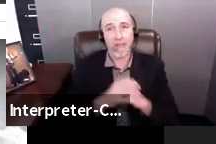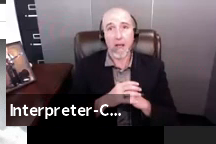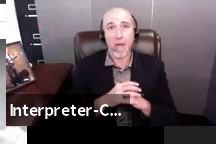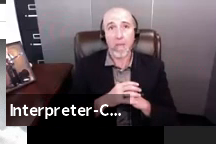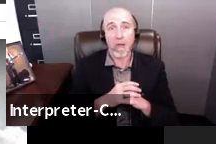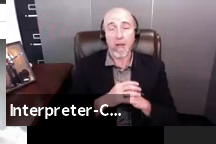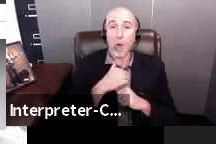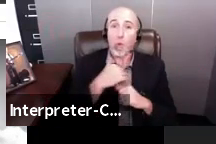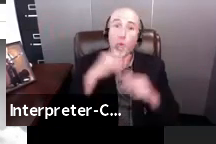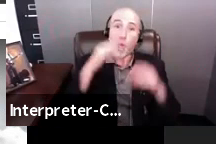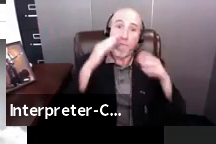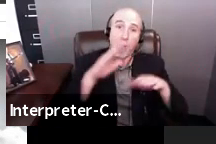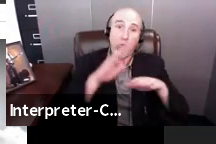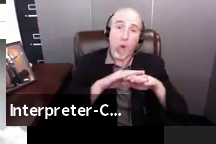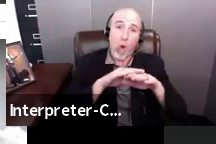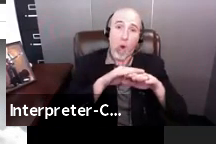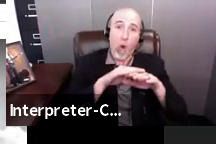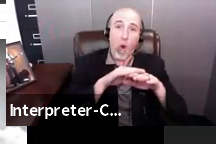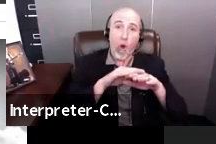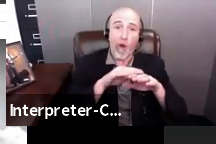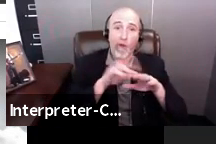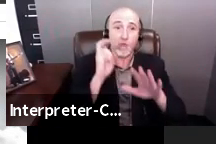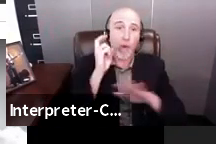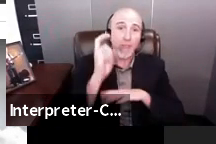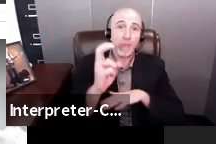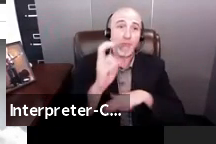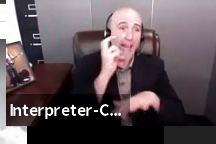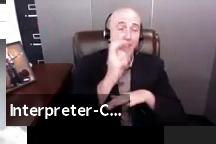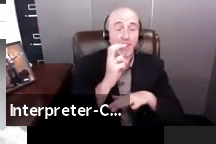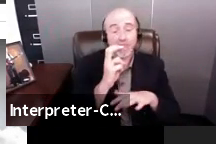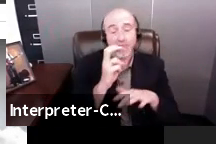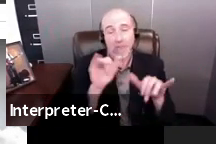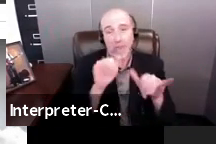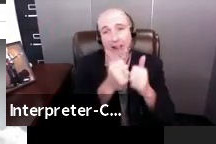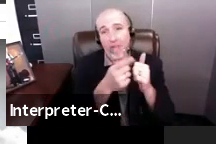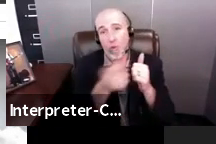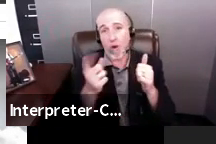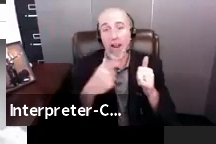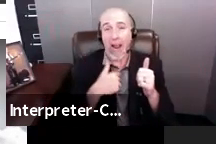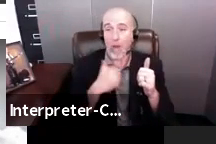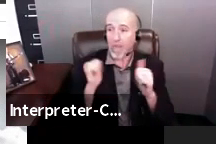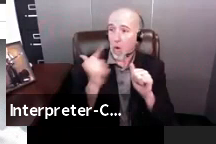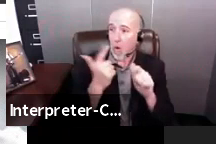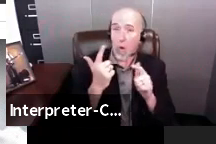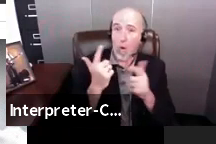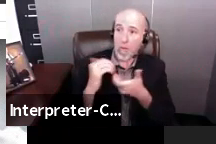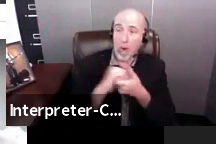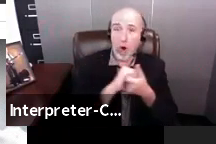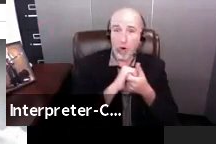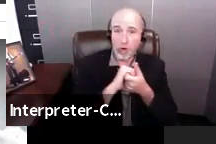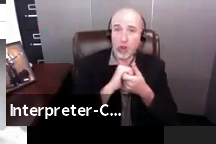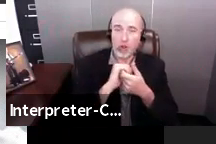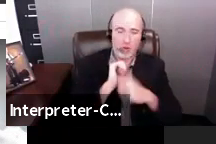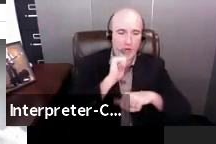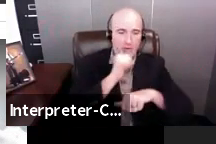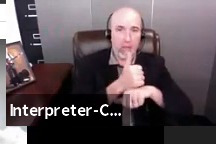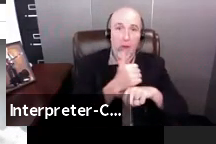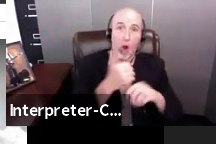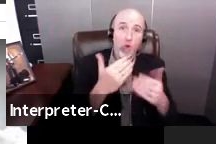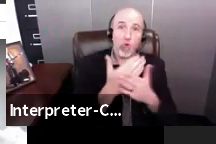focusing on transportation, as does everybody. And we actually got all the partners together to set up another bus stop at one of